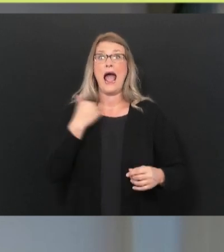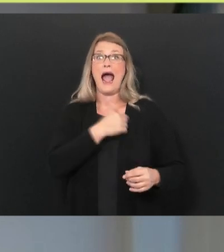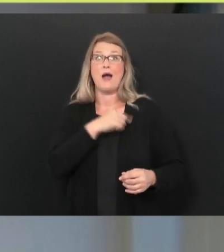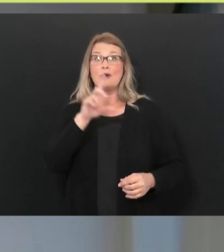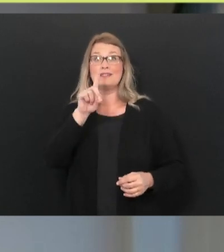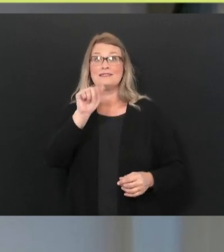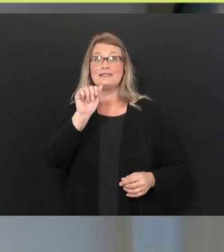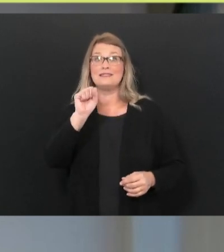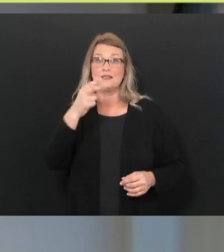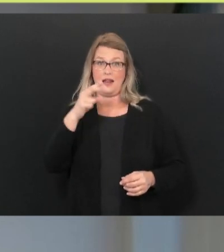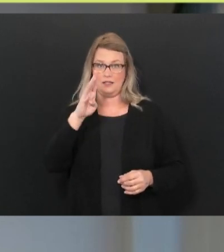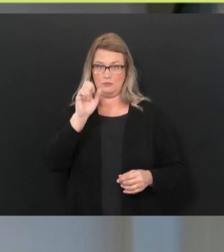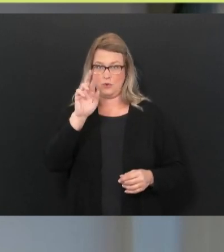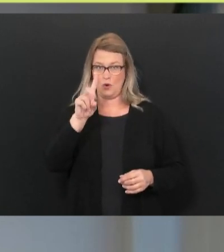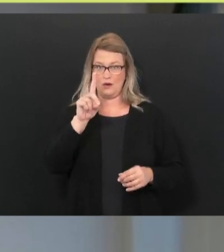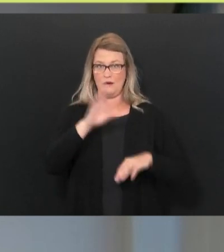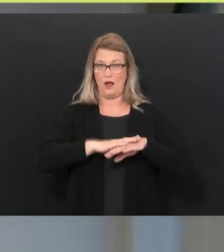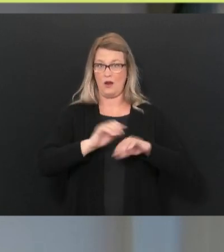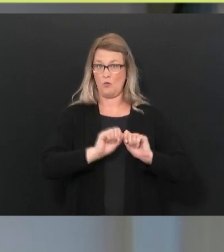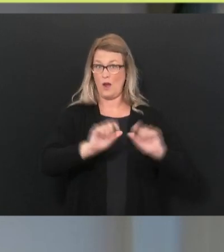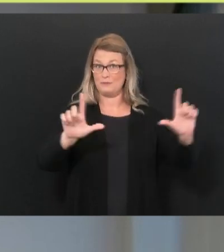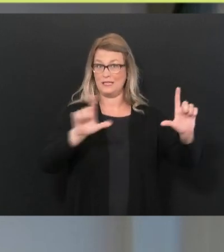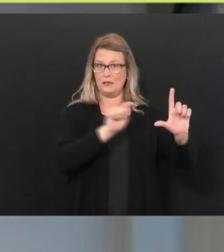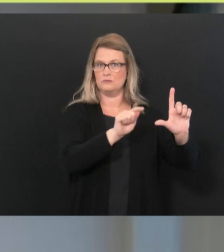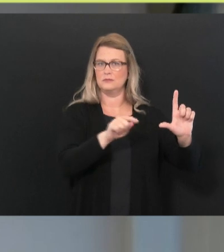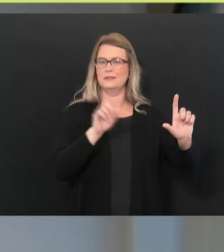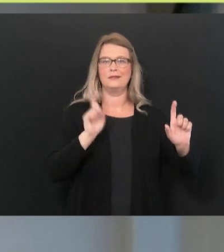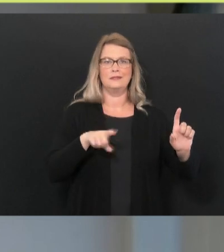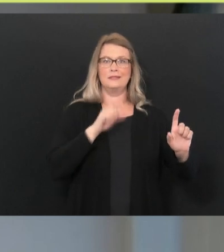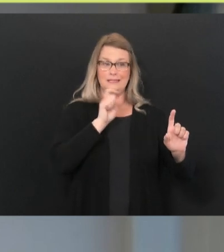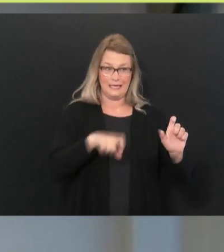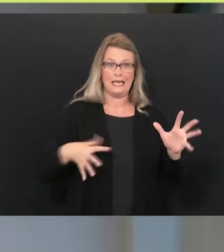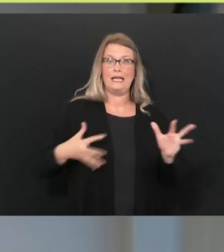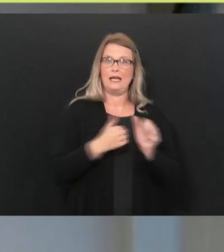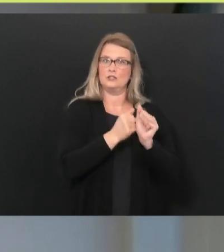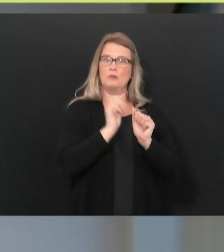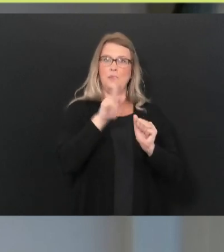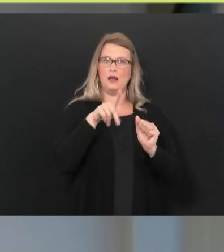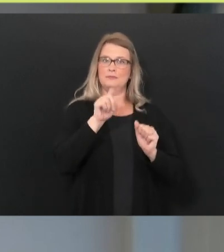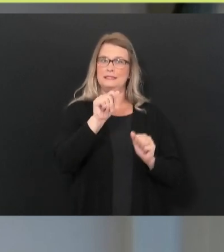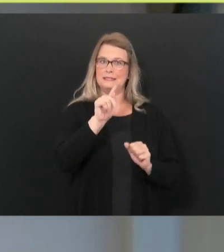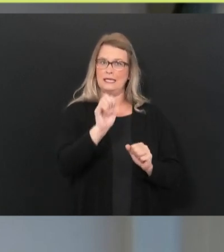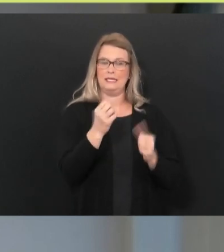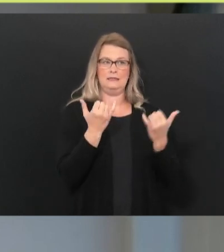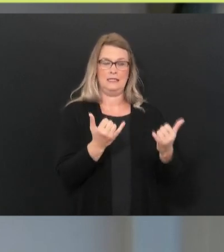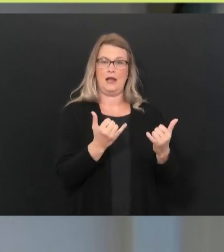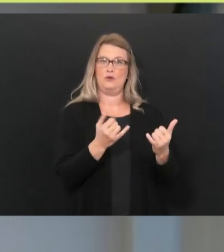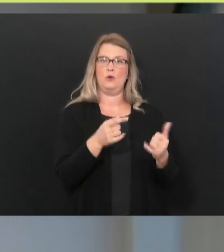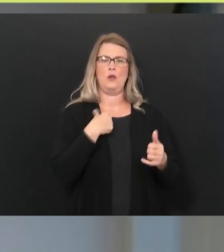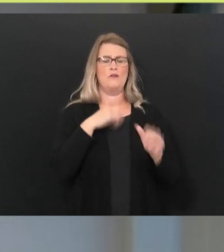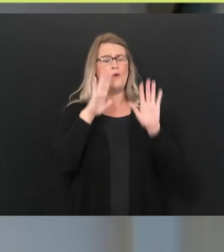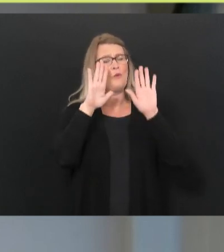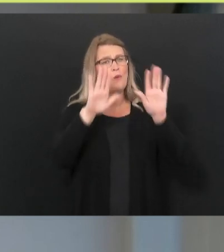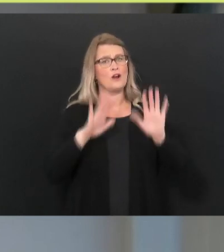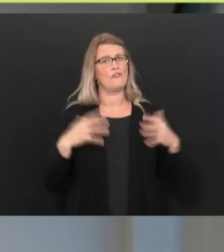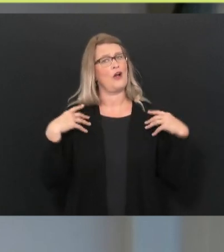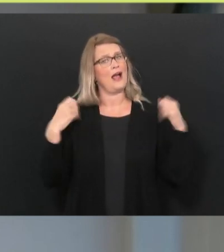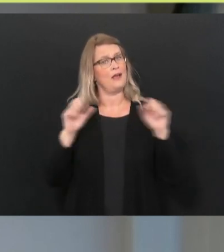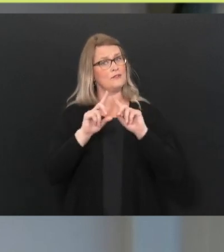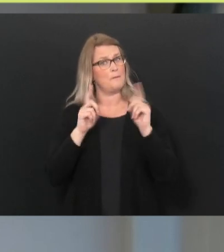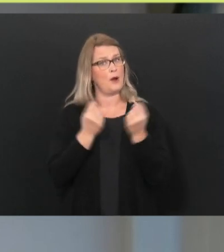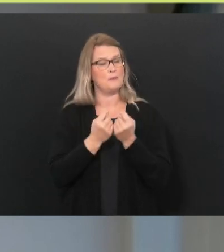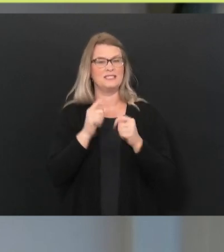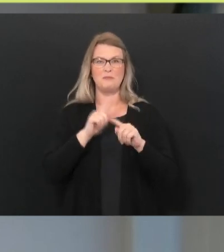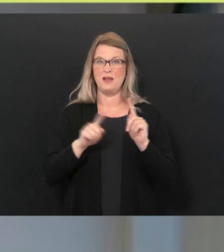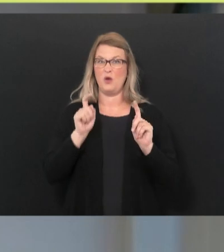the problem with the dashboard is that we need health departments, and we have some great health departments in the state, but we need that